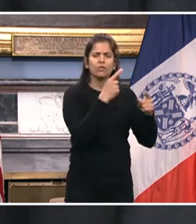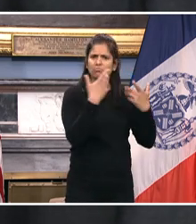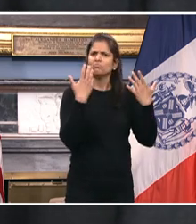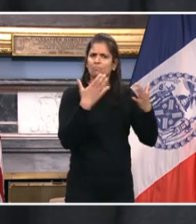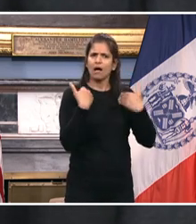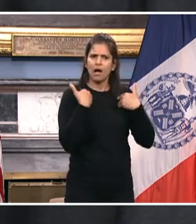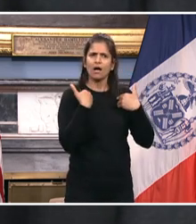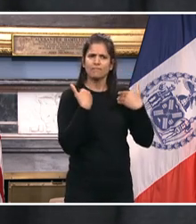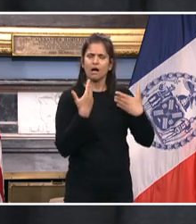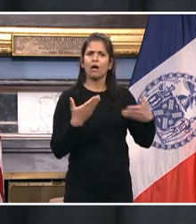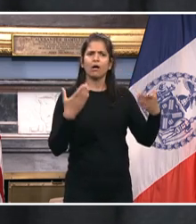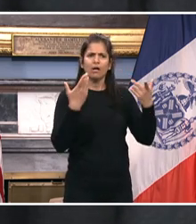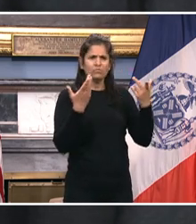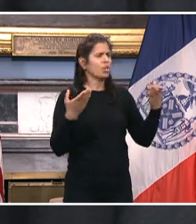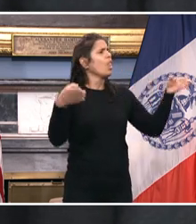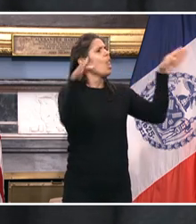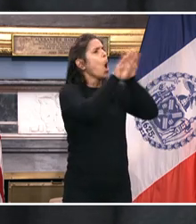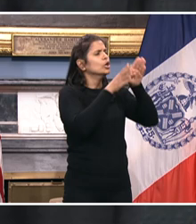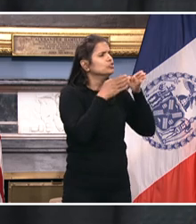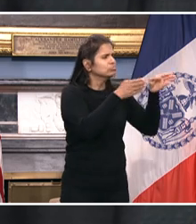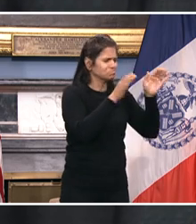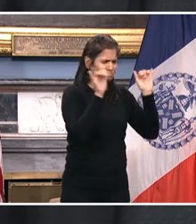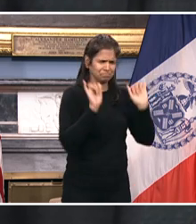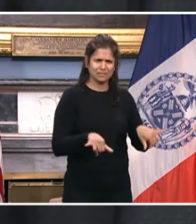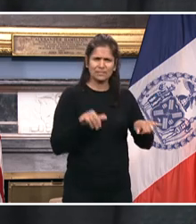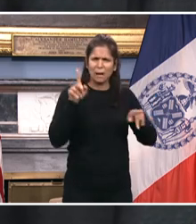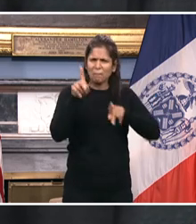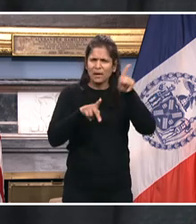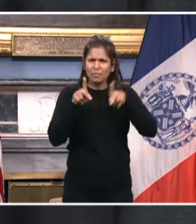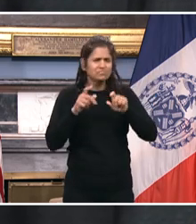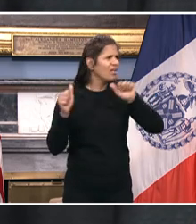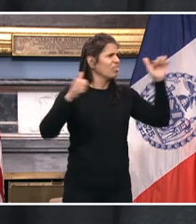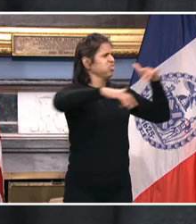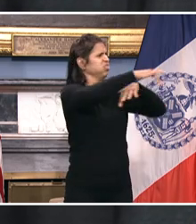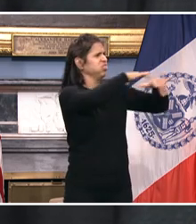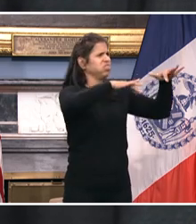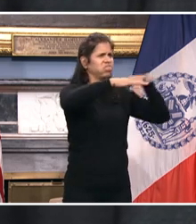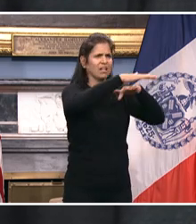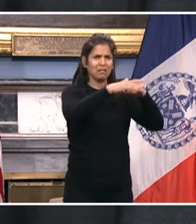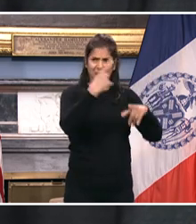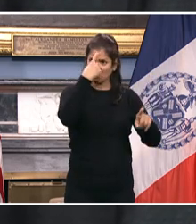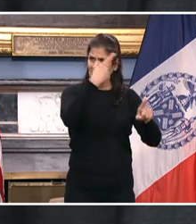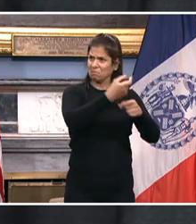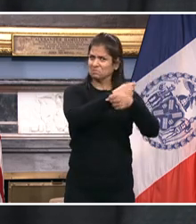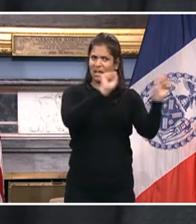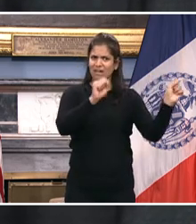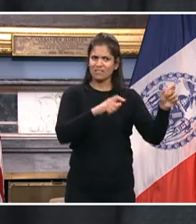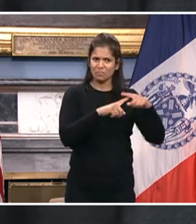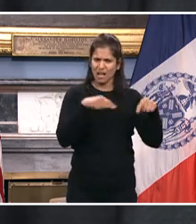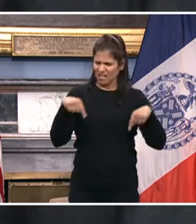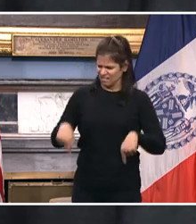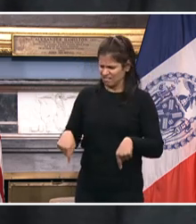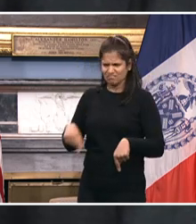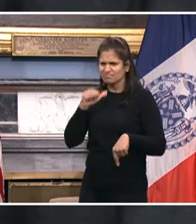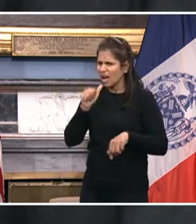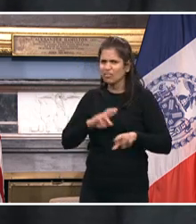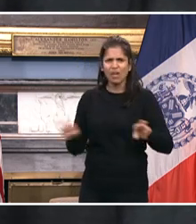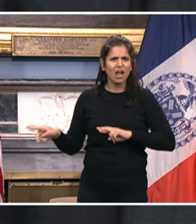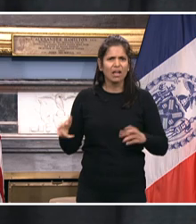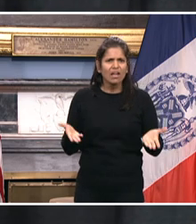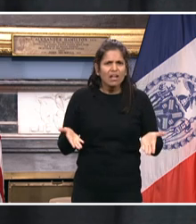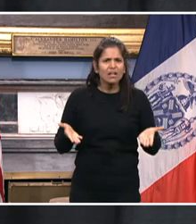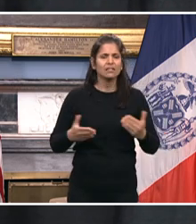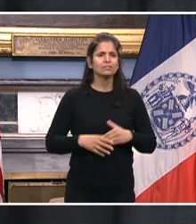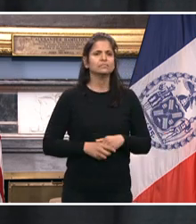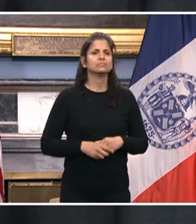weather improves, shouldn't you be doing more to give New Yorkers the space to socially distance outside? It's a very fair question. We're going to